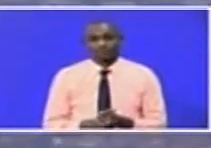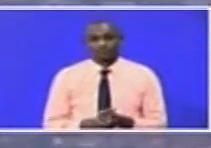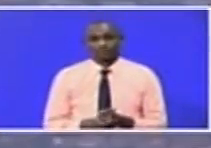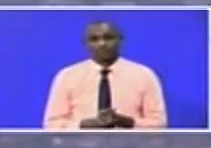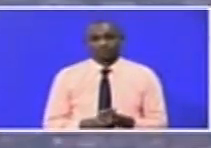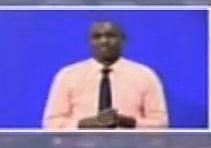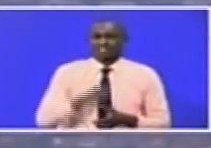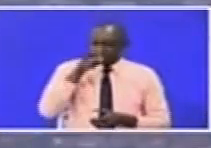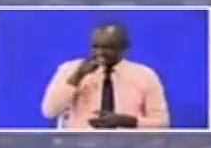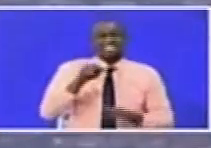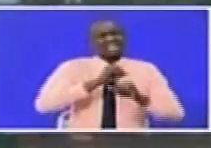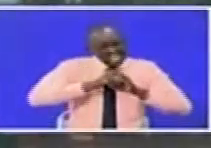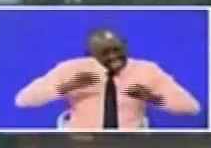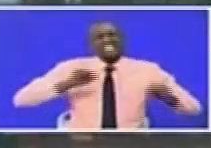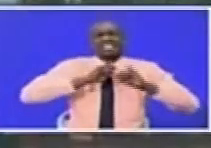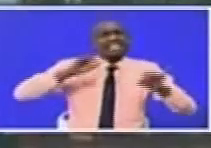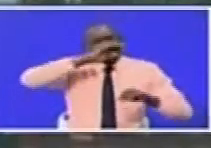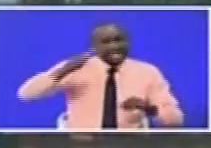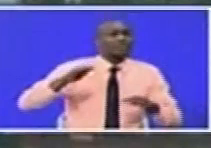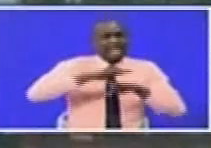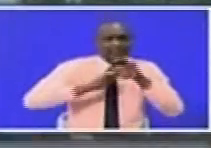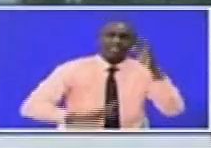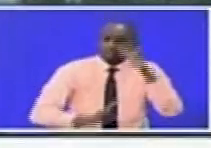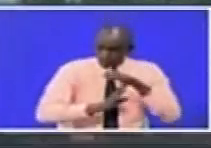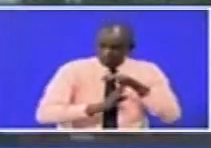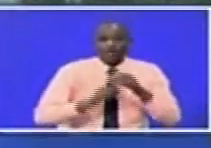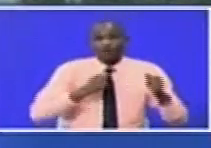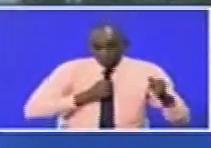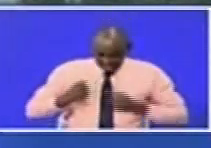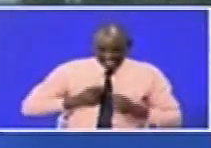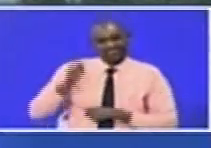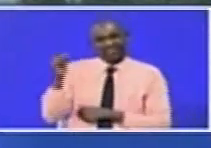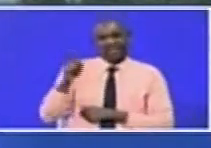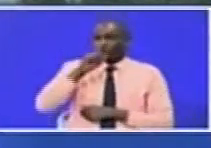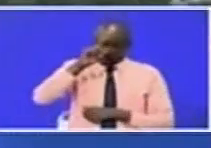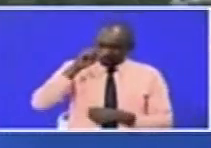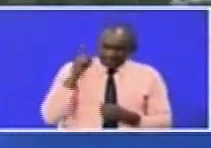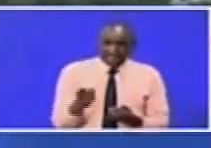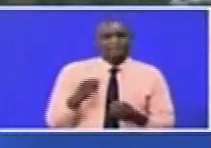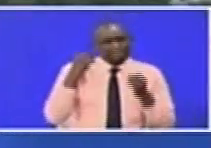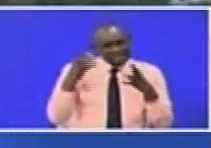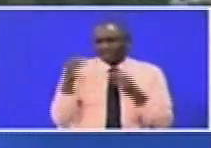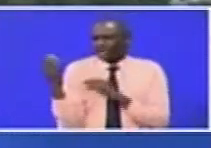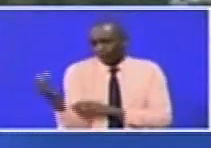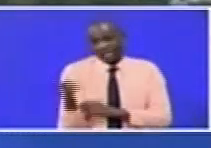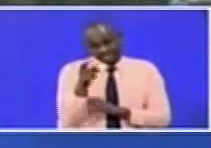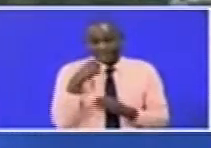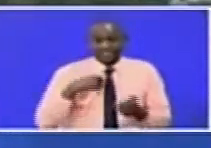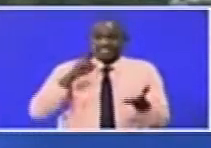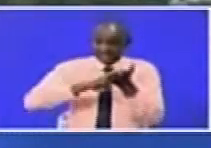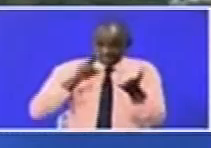Boasting of one of the cleanest urban centers in Africa, authorities in Rwanda's capital want thousands of street hawkers to form